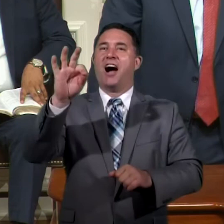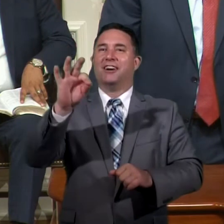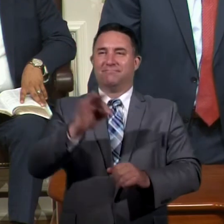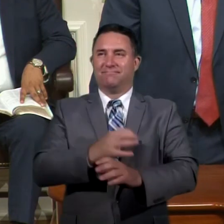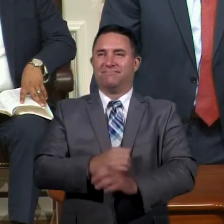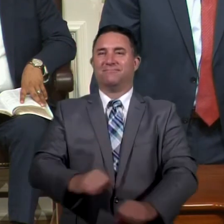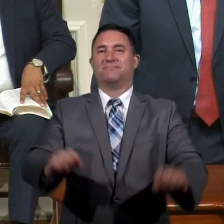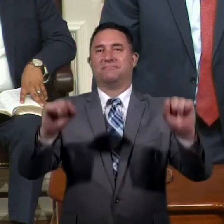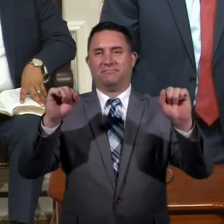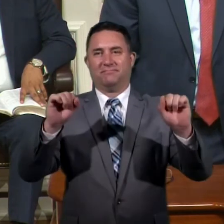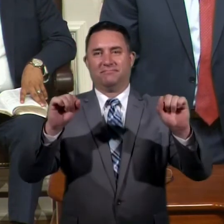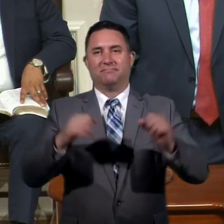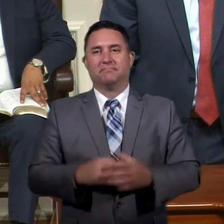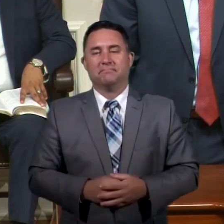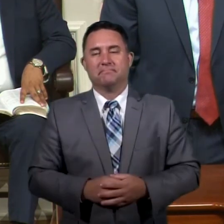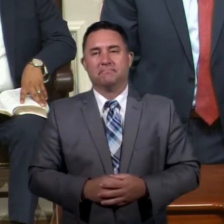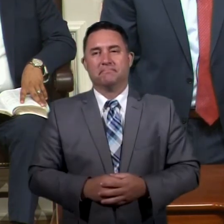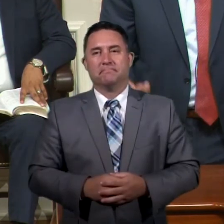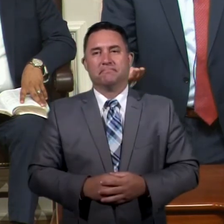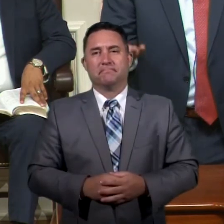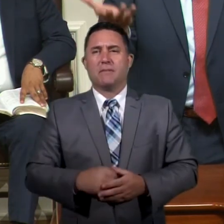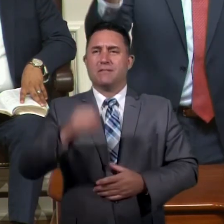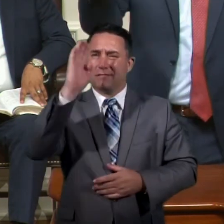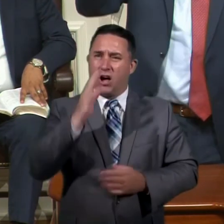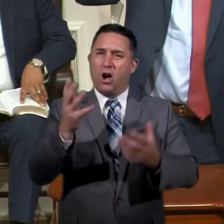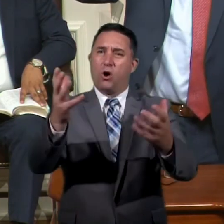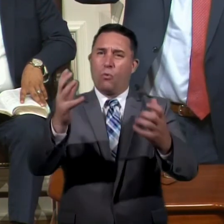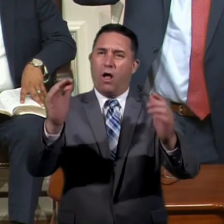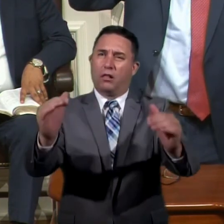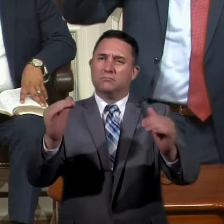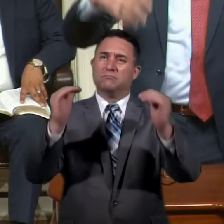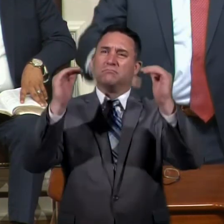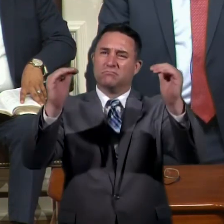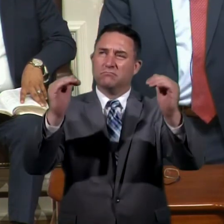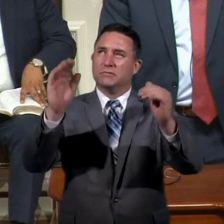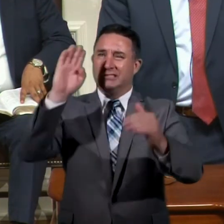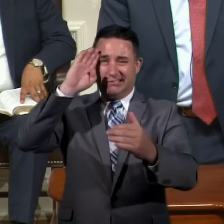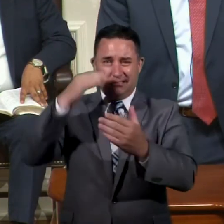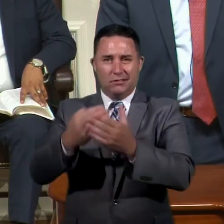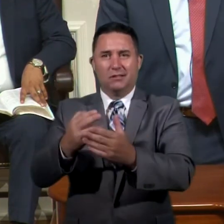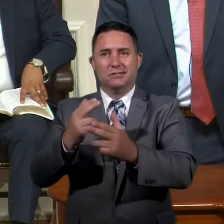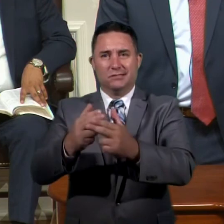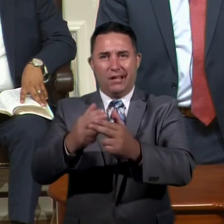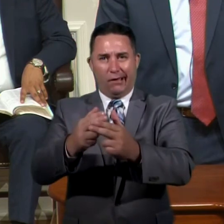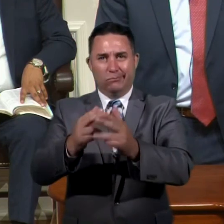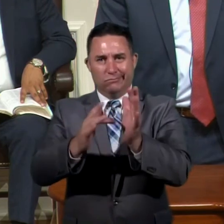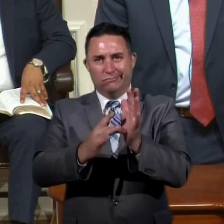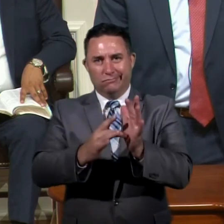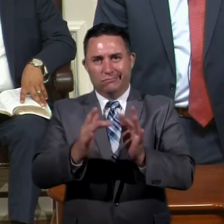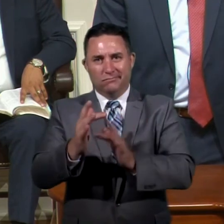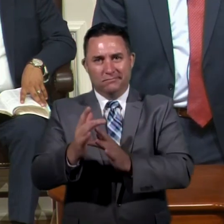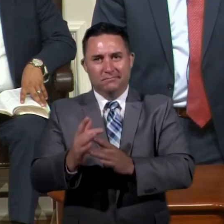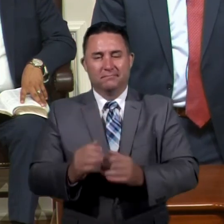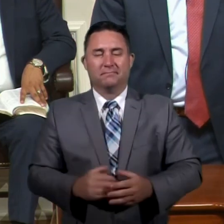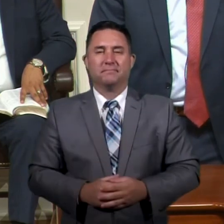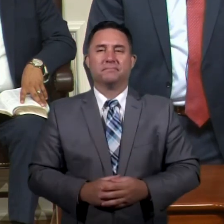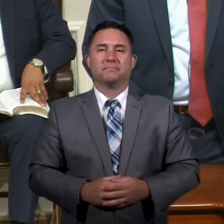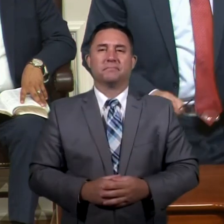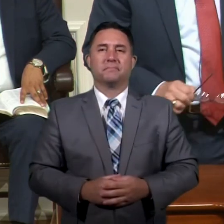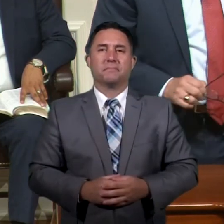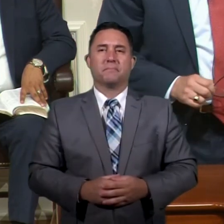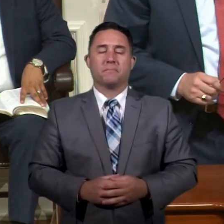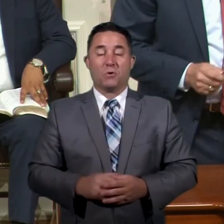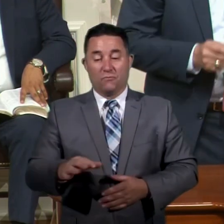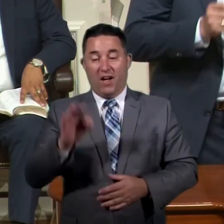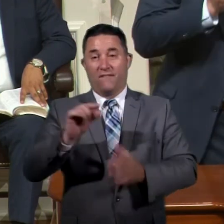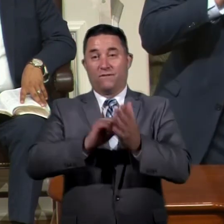En cual podemos hallar salvación. God wants to highly exalt his son. Dios quiere que su nombre sea exaltado en gran manera. Then